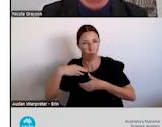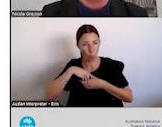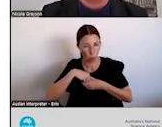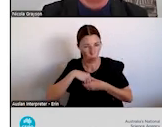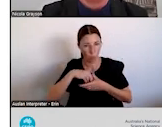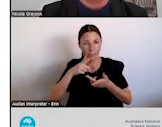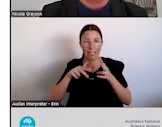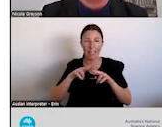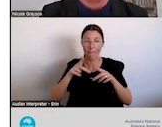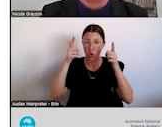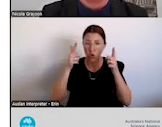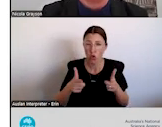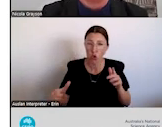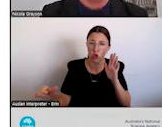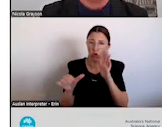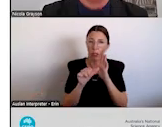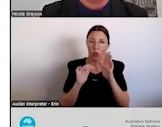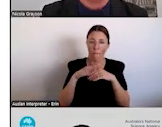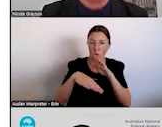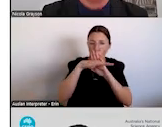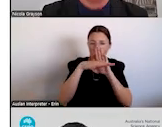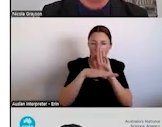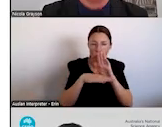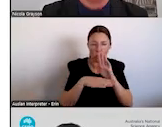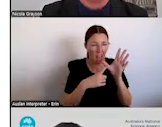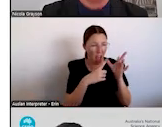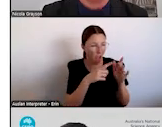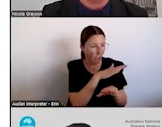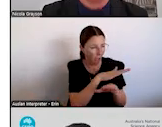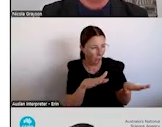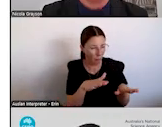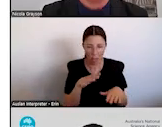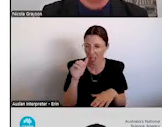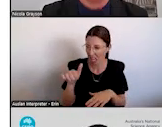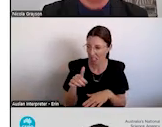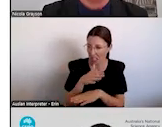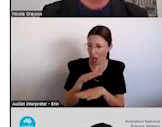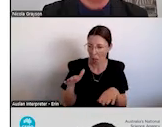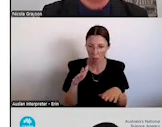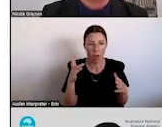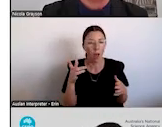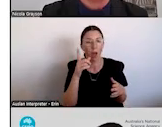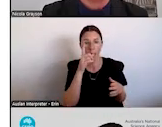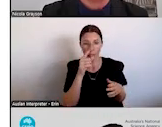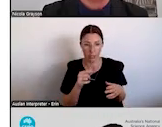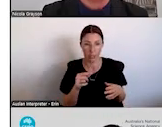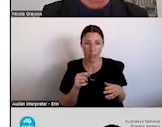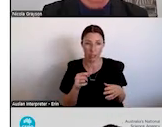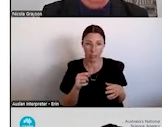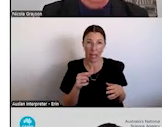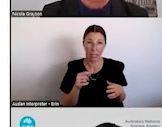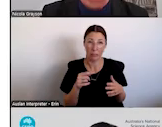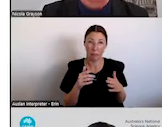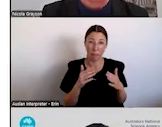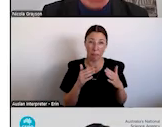strict on the rules on when AI can be used or not used, whether it's AI generated or not, we may prevent many of the creativity in